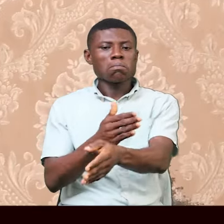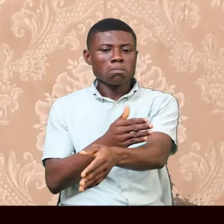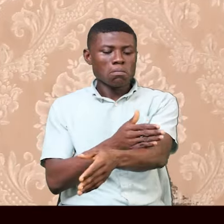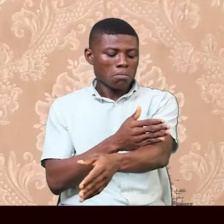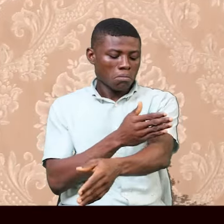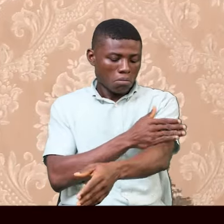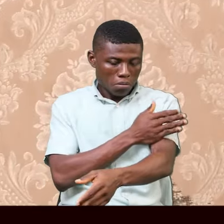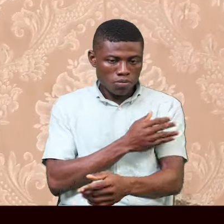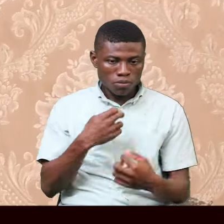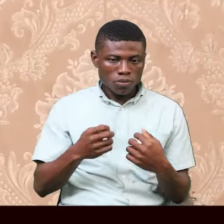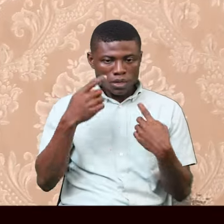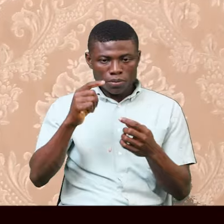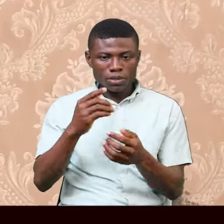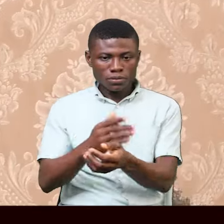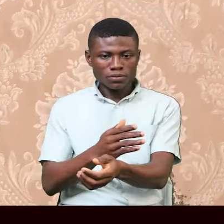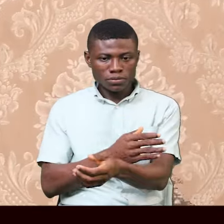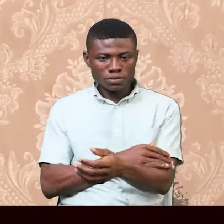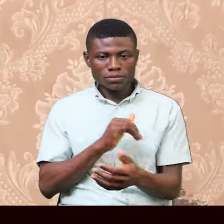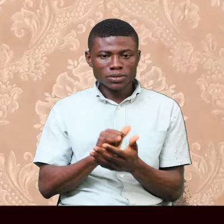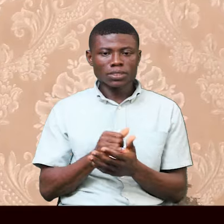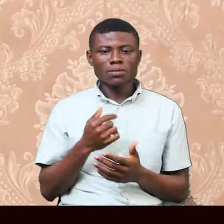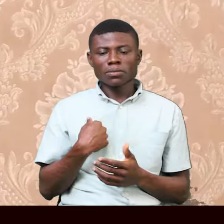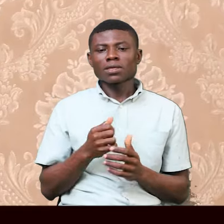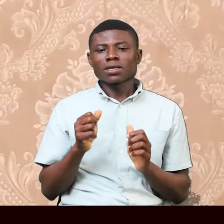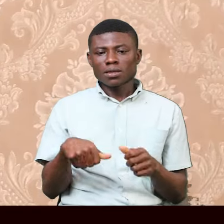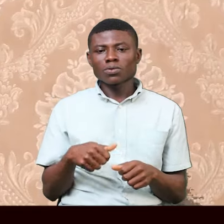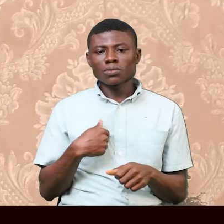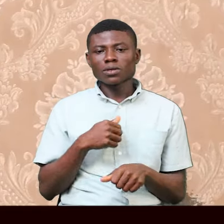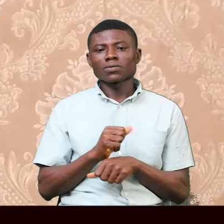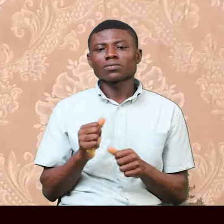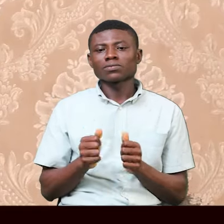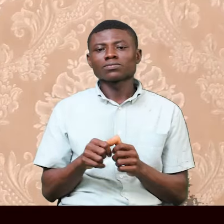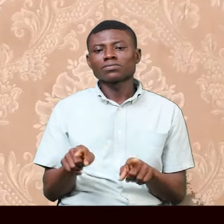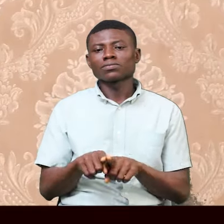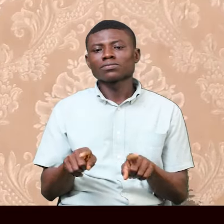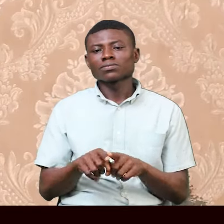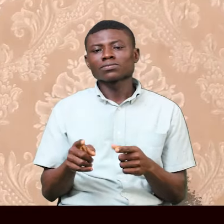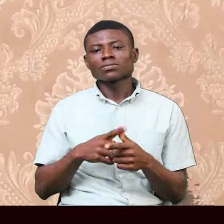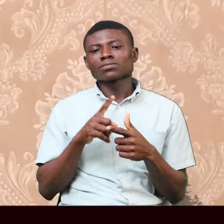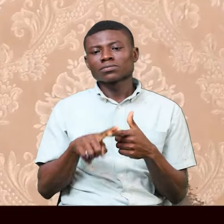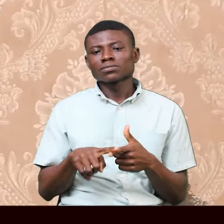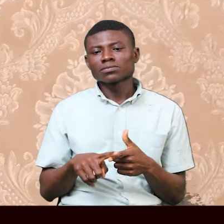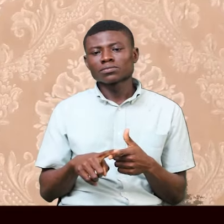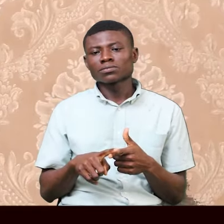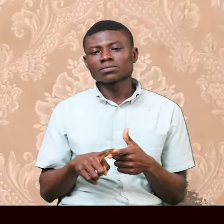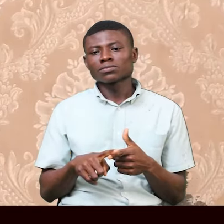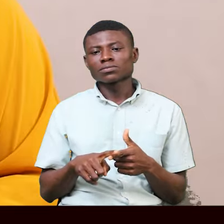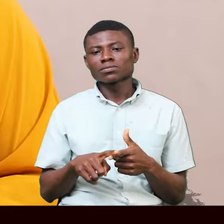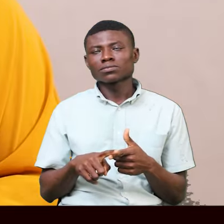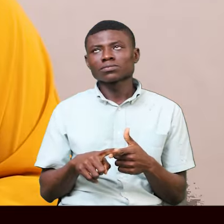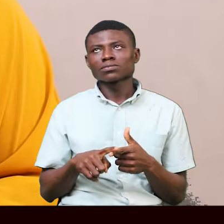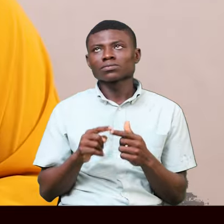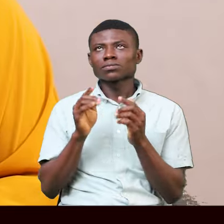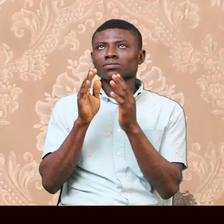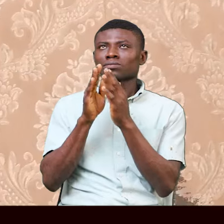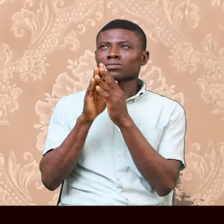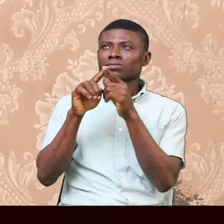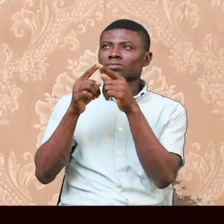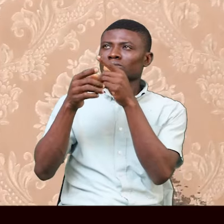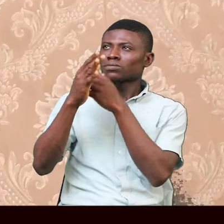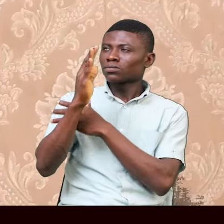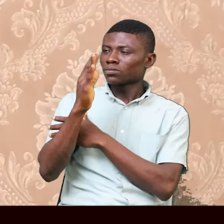unyi into next level. That is how I've been able to deal with it. And then the next level is to going to God. Okay.